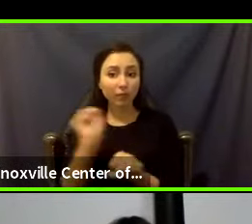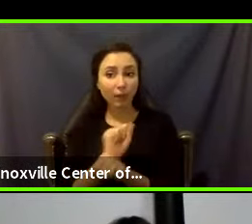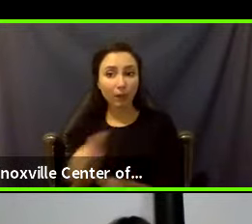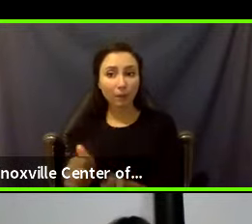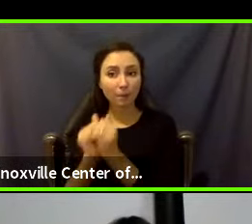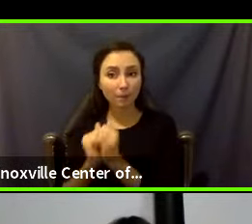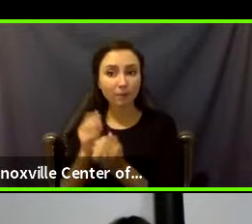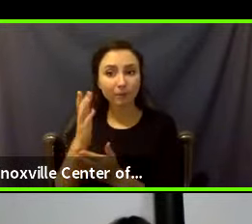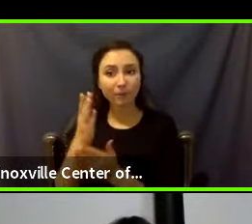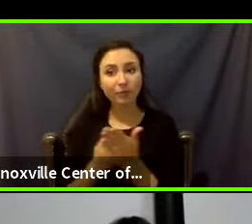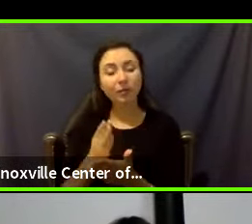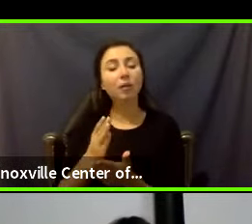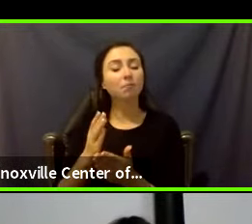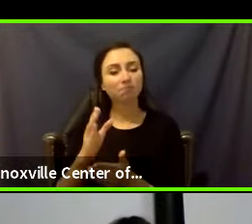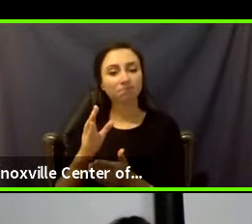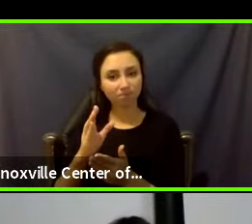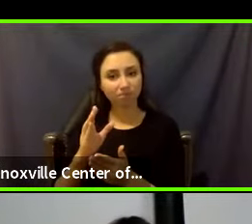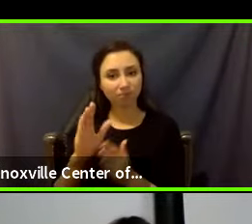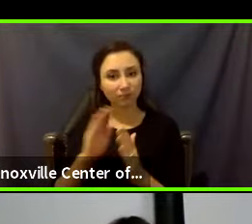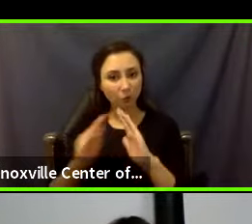some community partners to